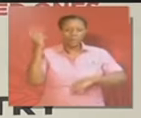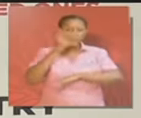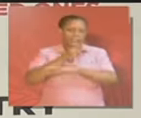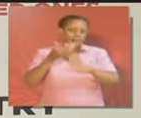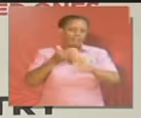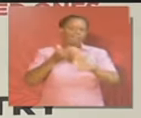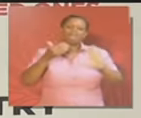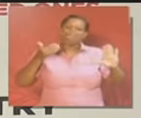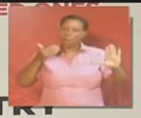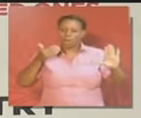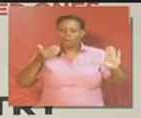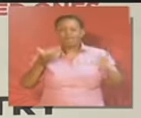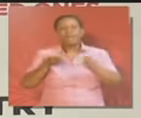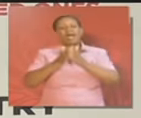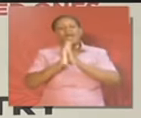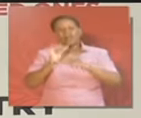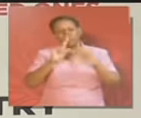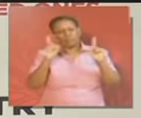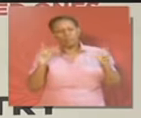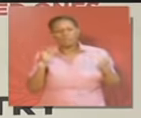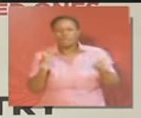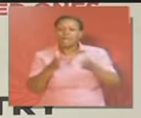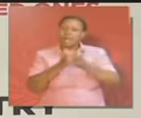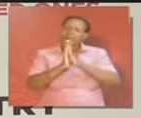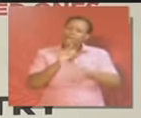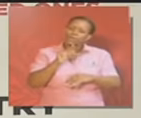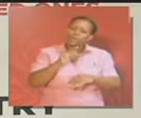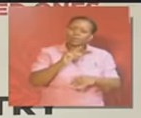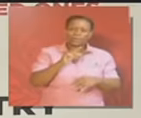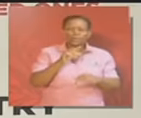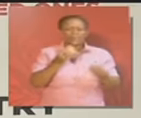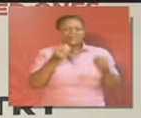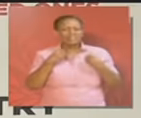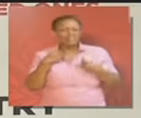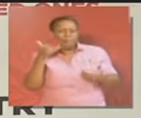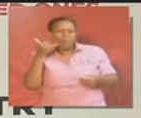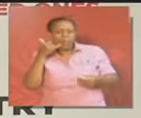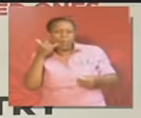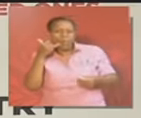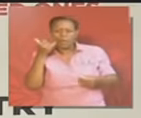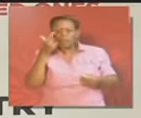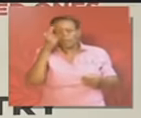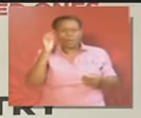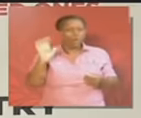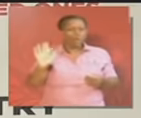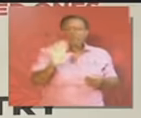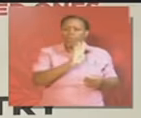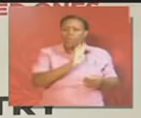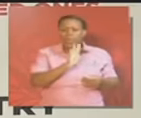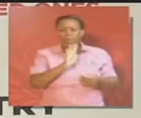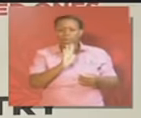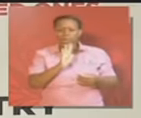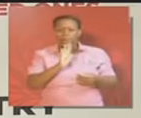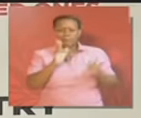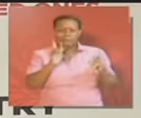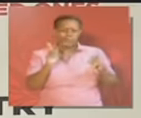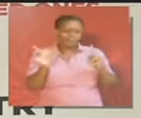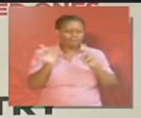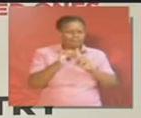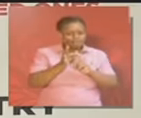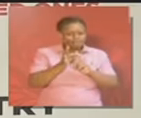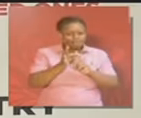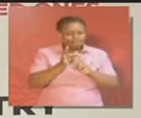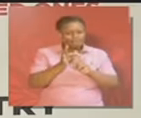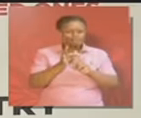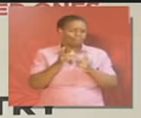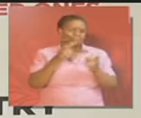contact with your contacts, what we are expecting is cooperation in terms of the data, the information that your